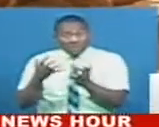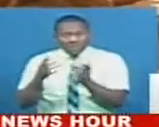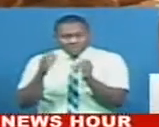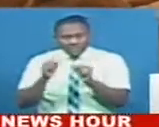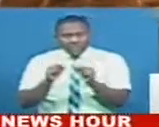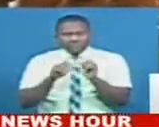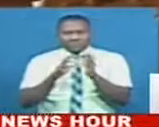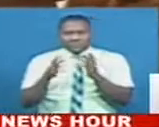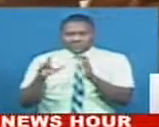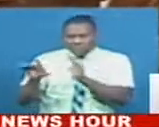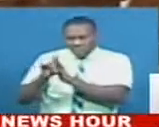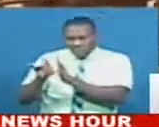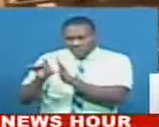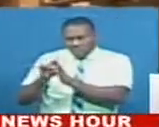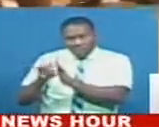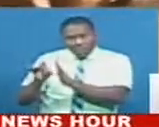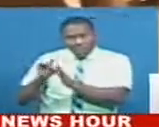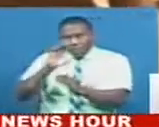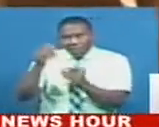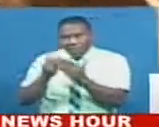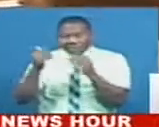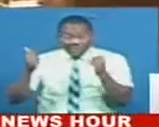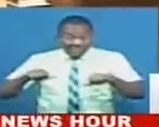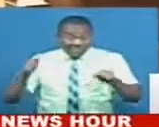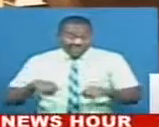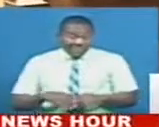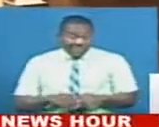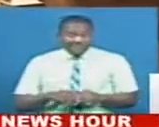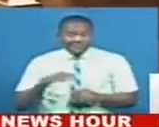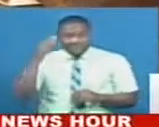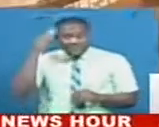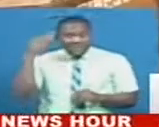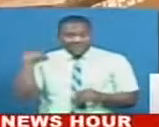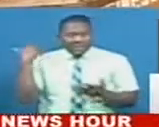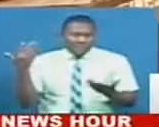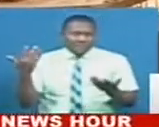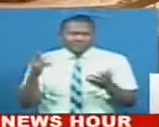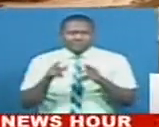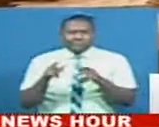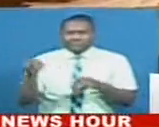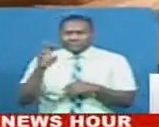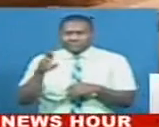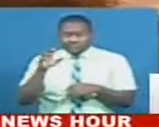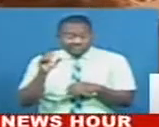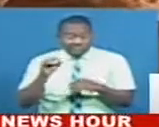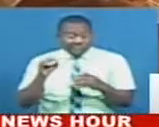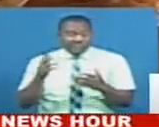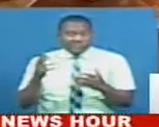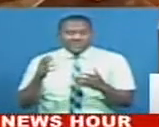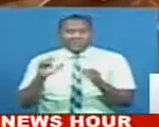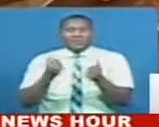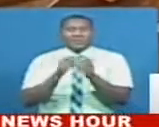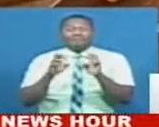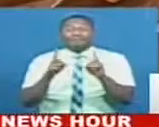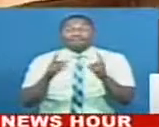5 schools from this category. The head of Public Relations Unit of the Ghana Education Service, Mrs. Cassandra